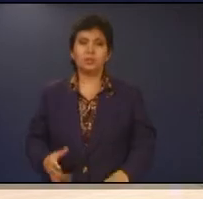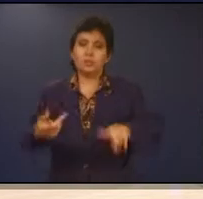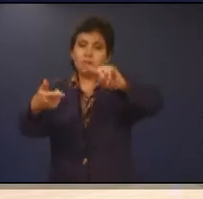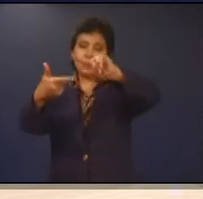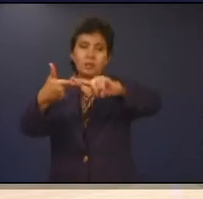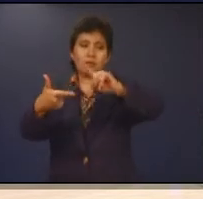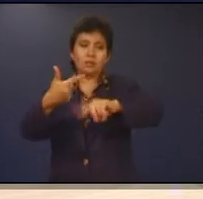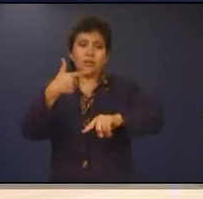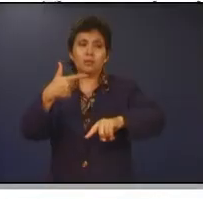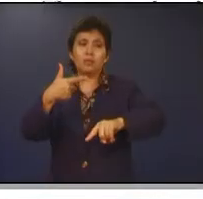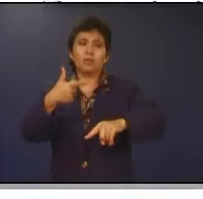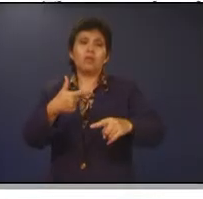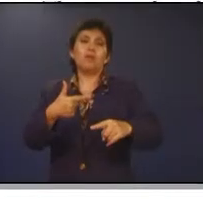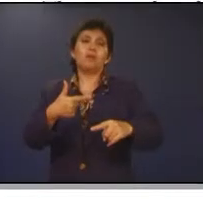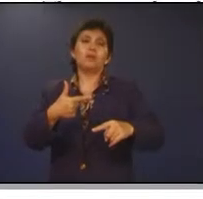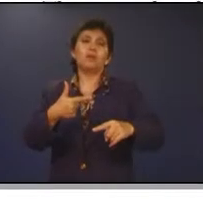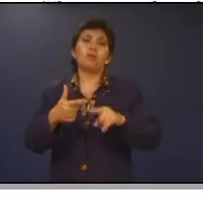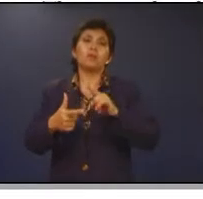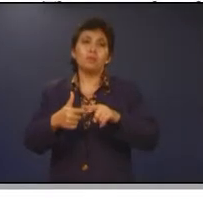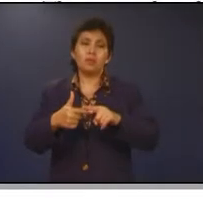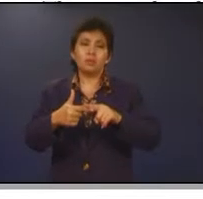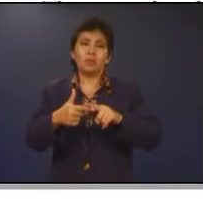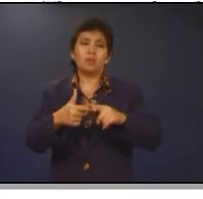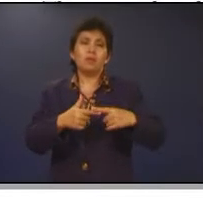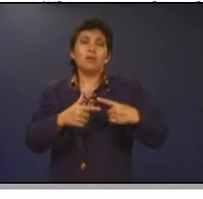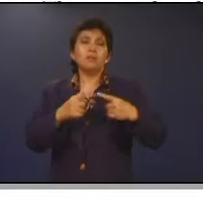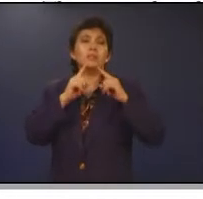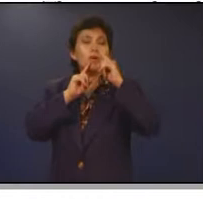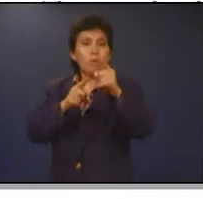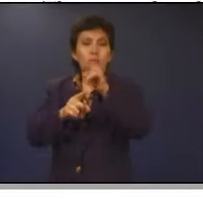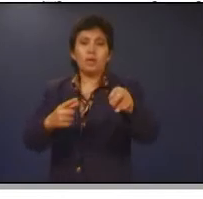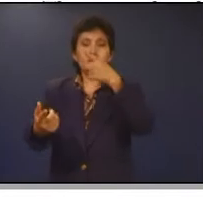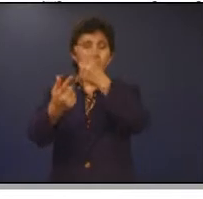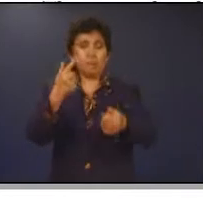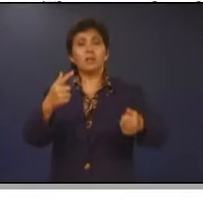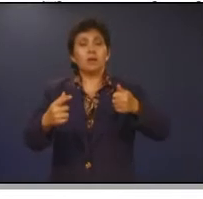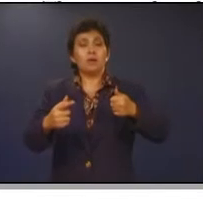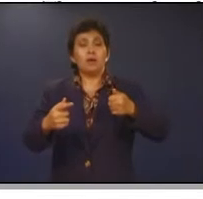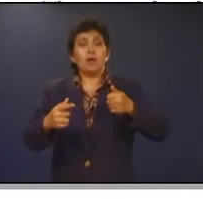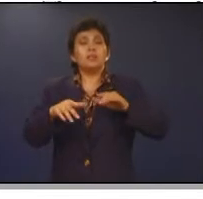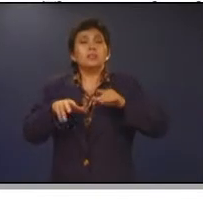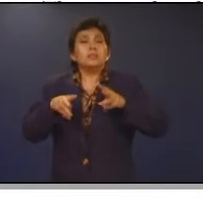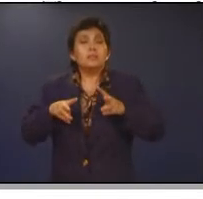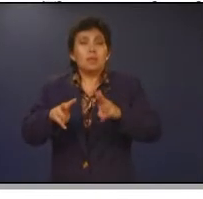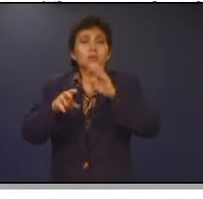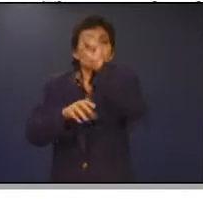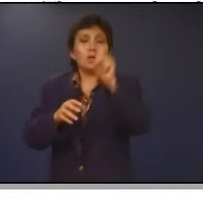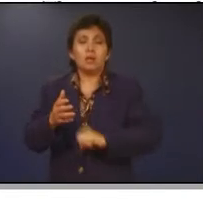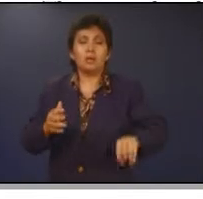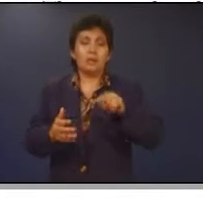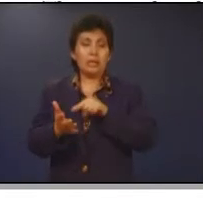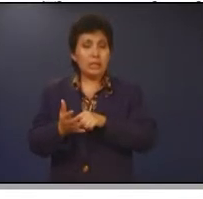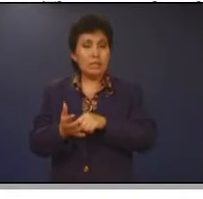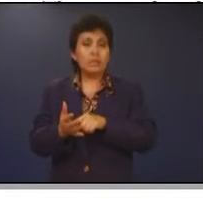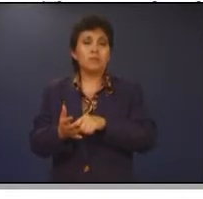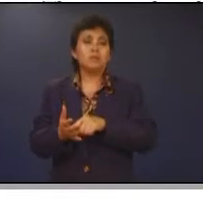Now the second one is the correspondence inference theory. Now this was developed by